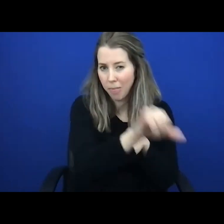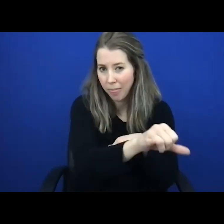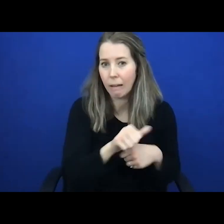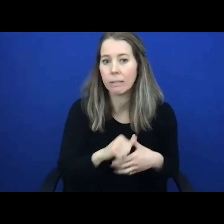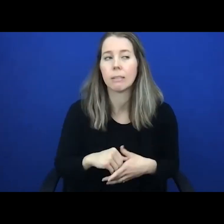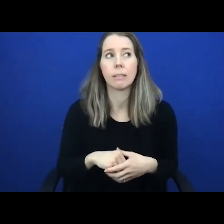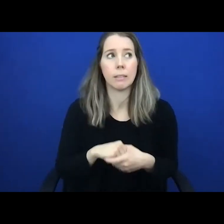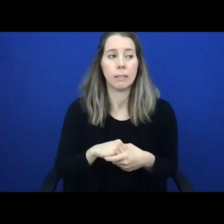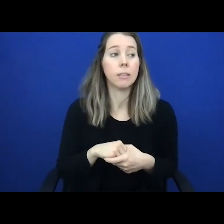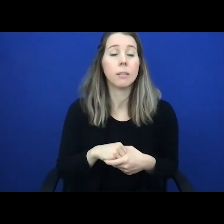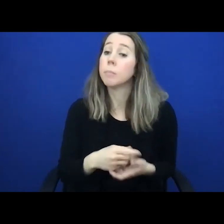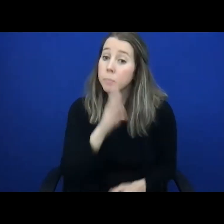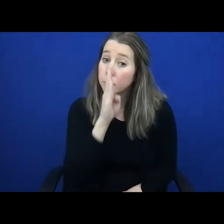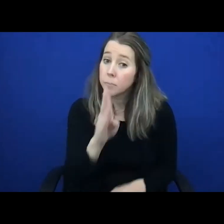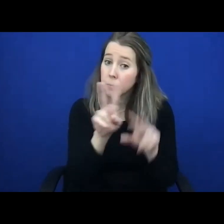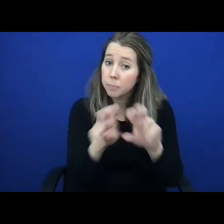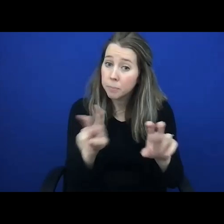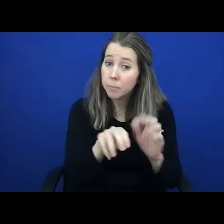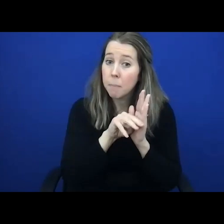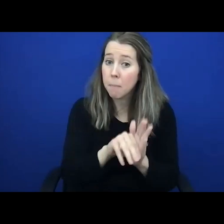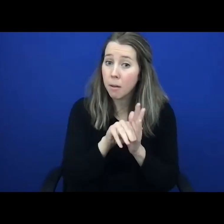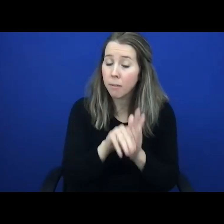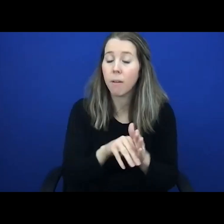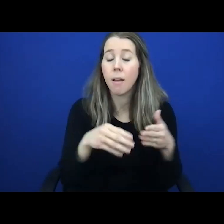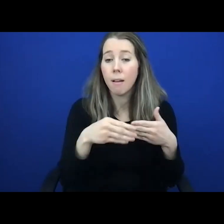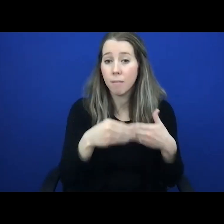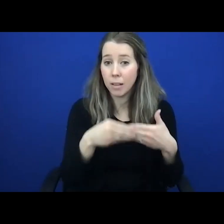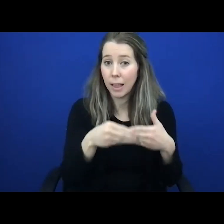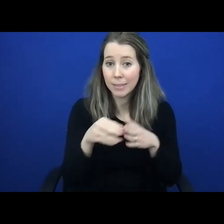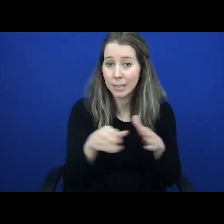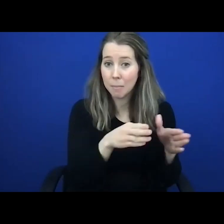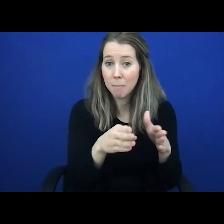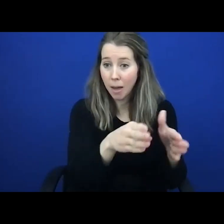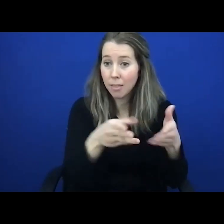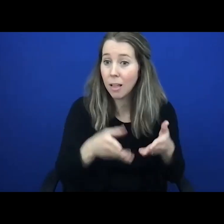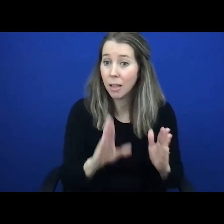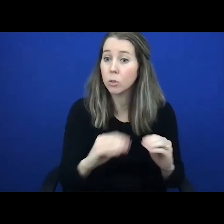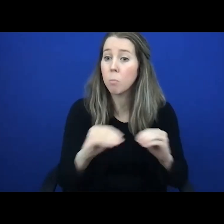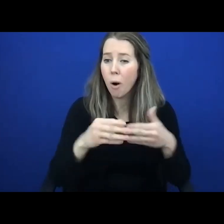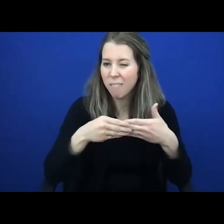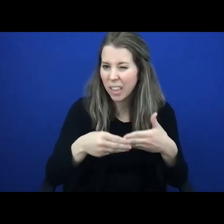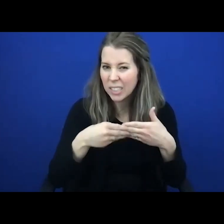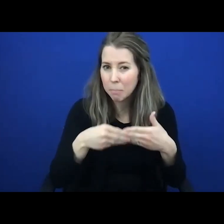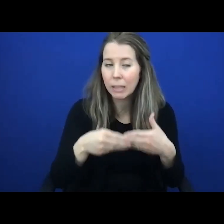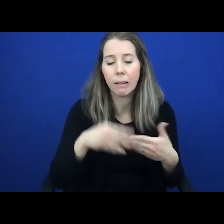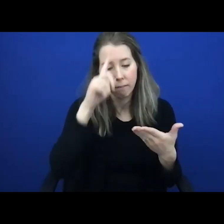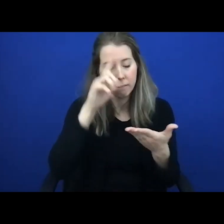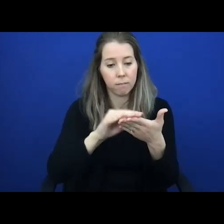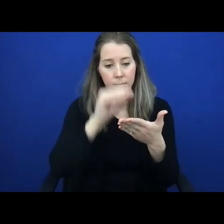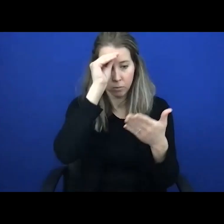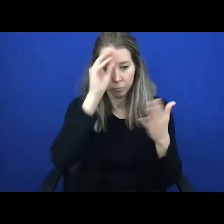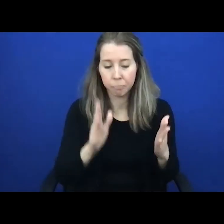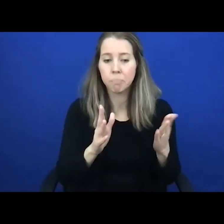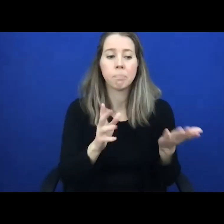And the direct assessment model, FlexPath, allows much greater flexibility for learners. They